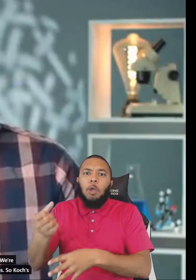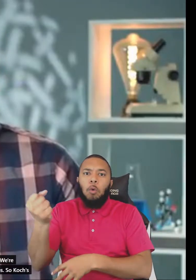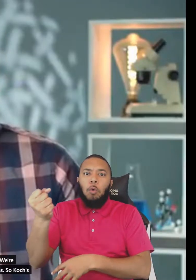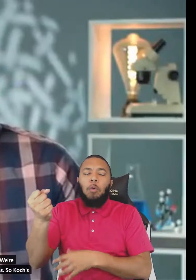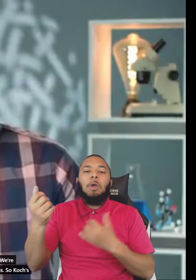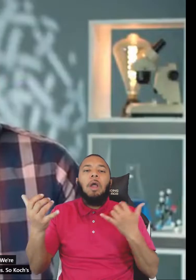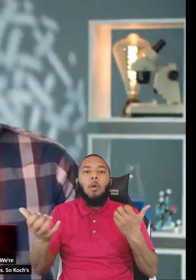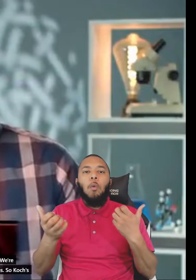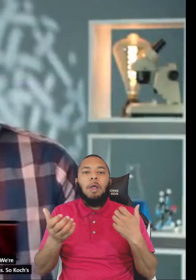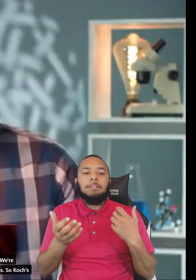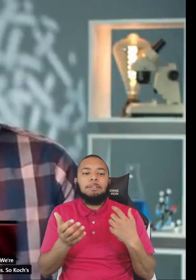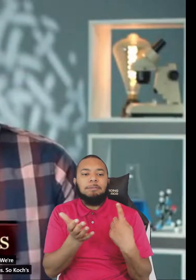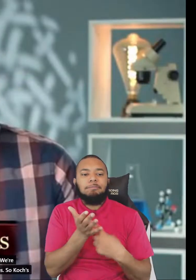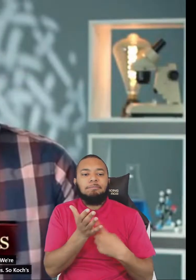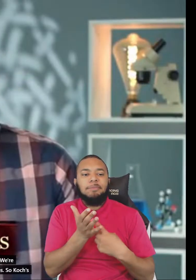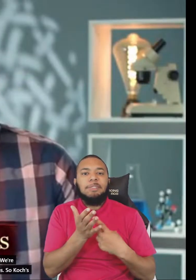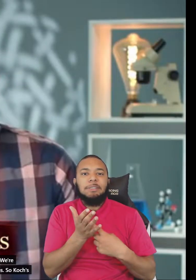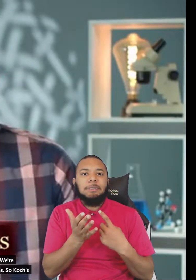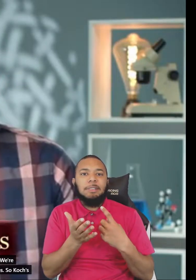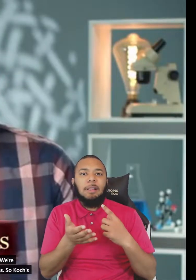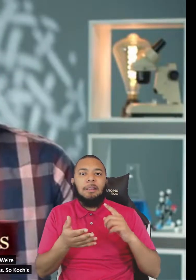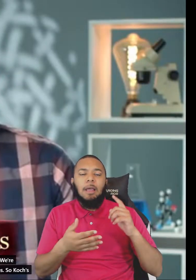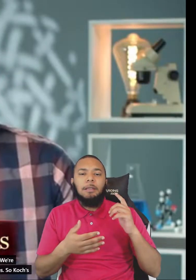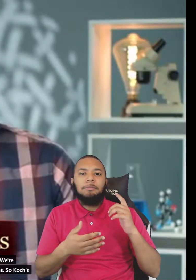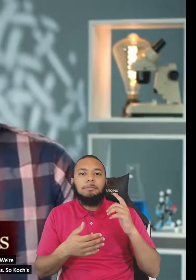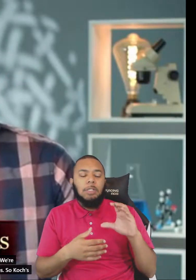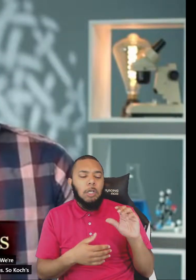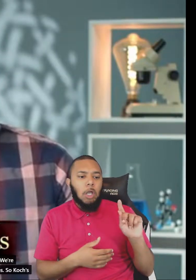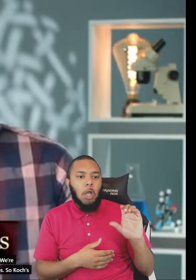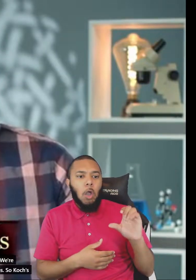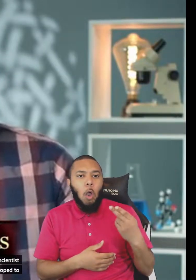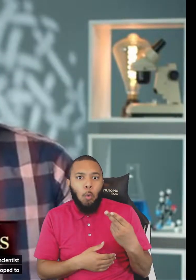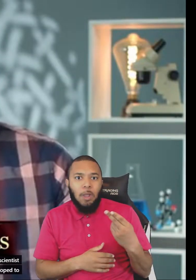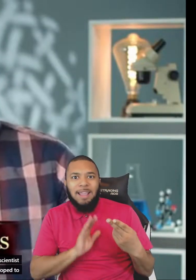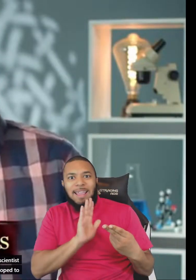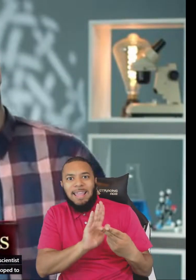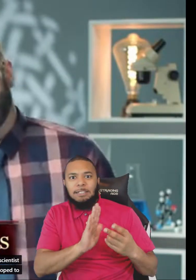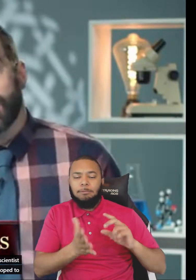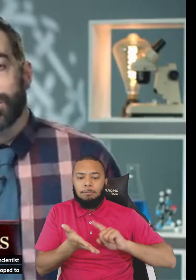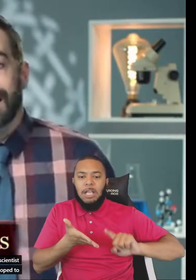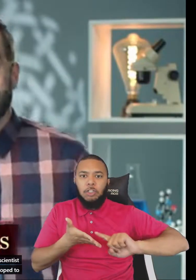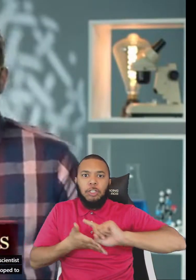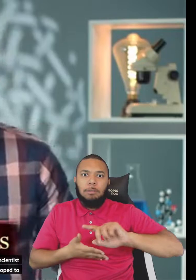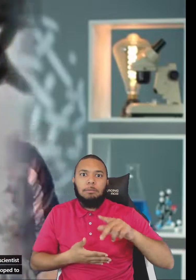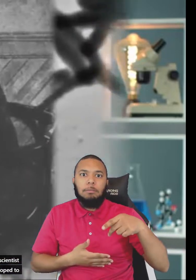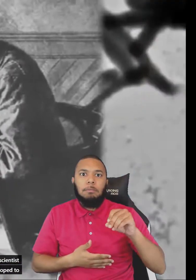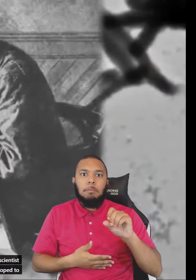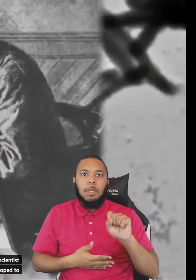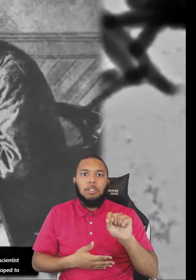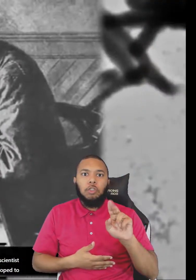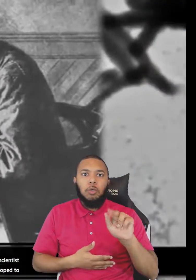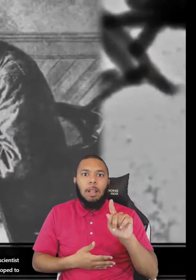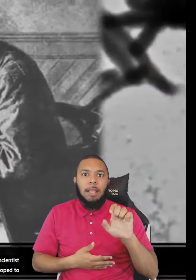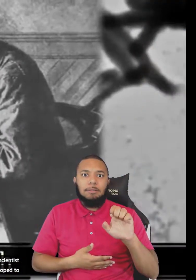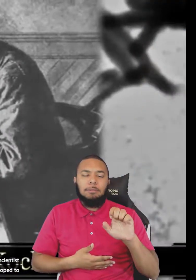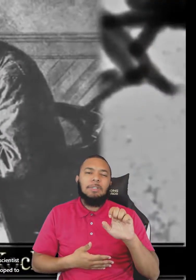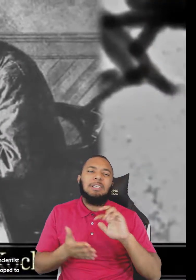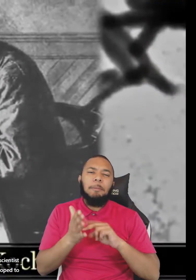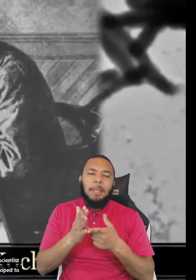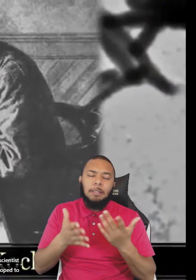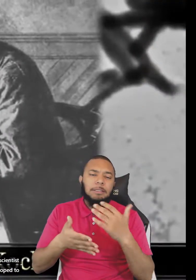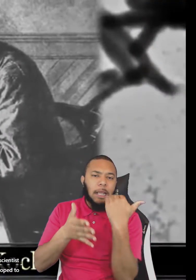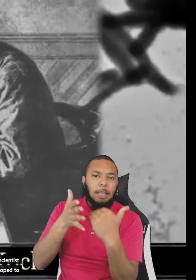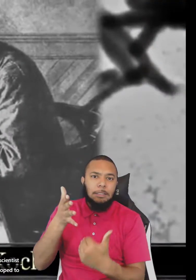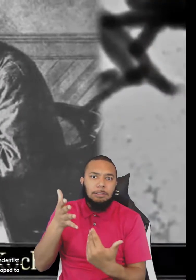at some of the history behind it. We're going to look at Koch's postulates. So Koch's postulates are a list that a scientist by the name of